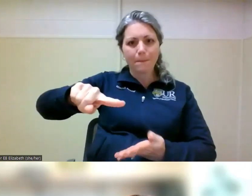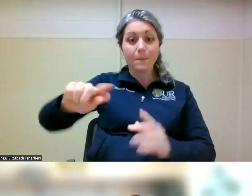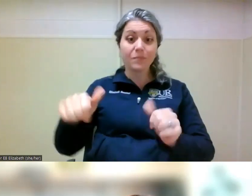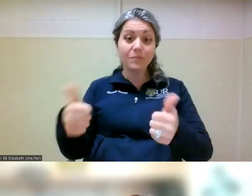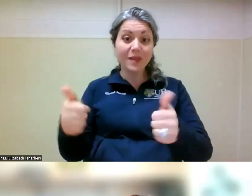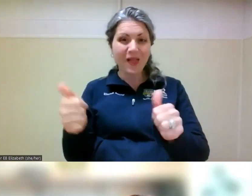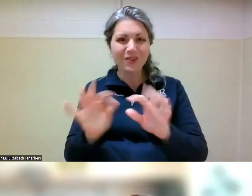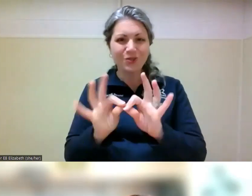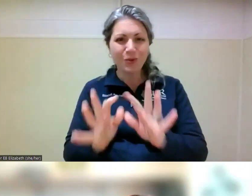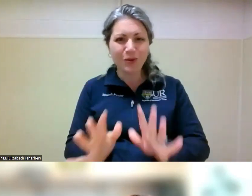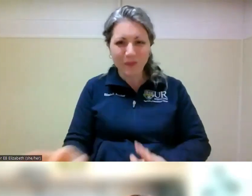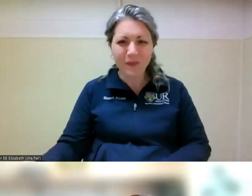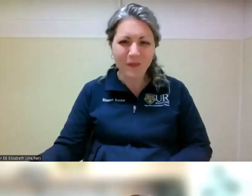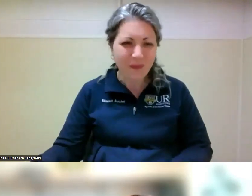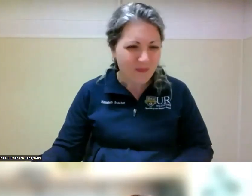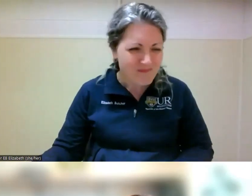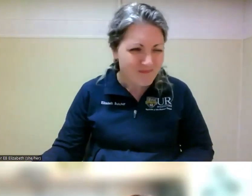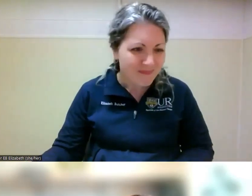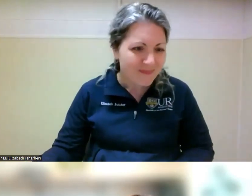All right.